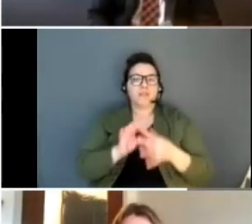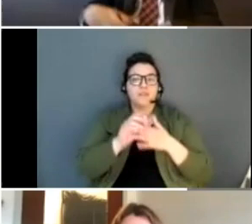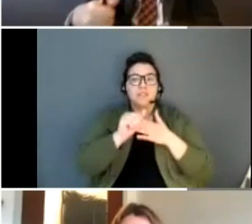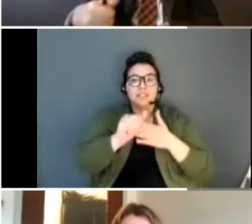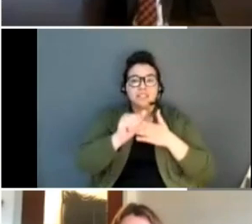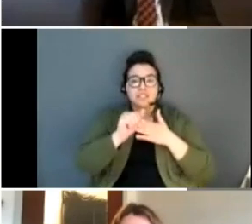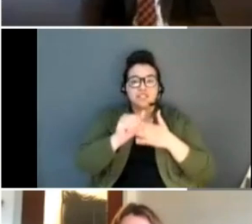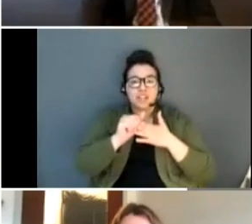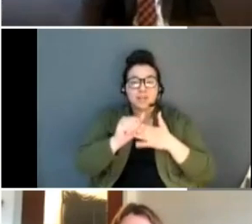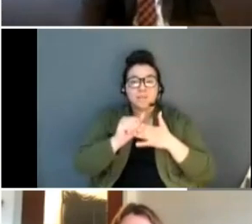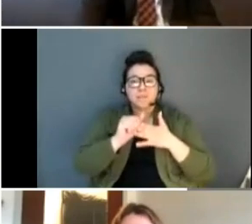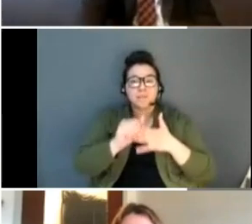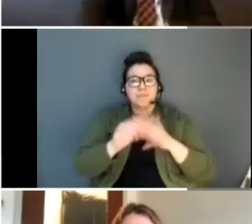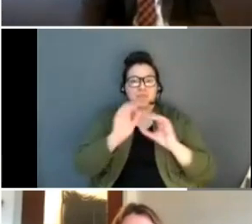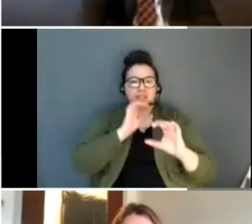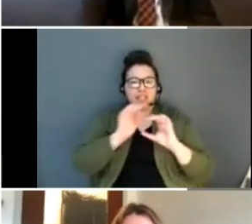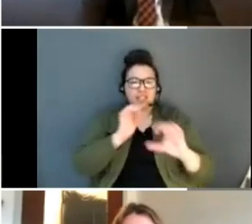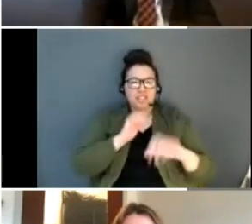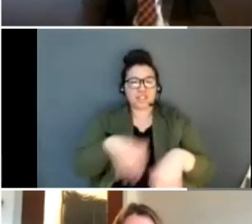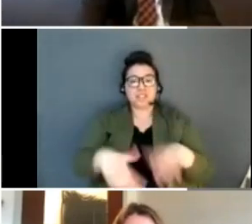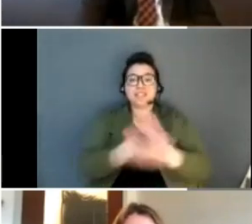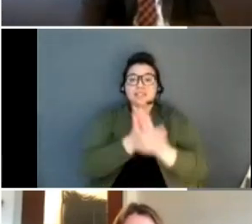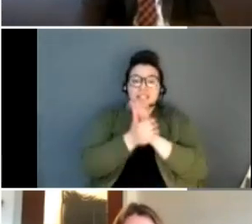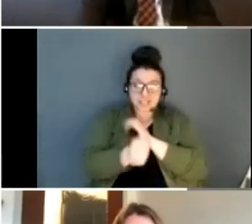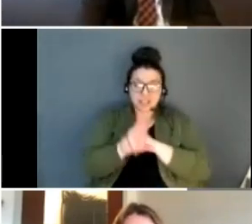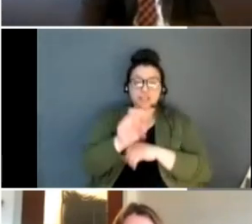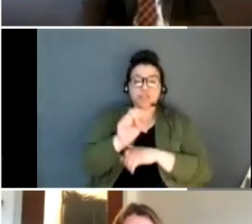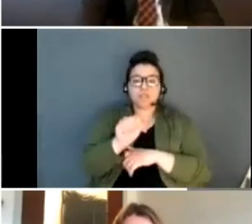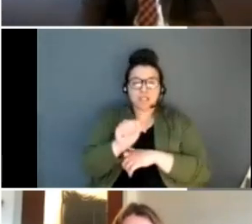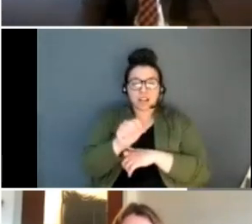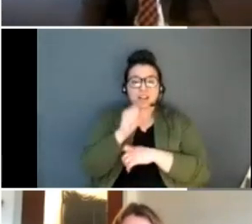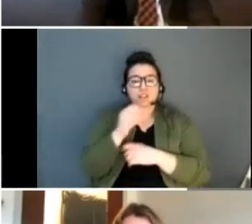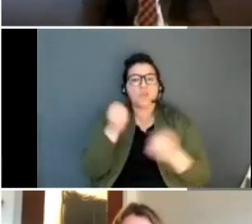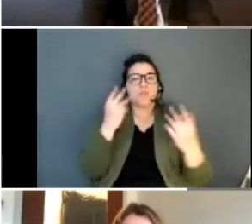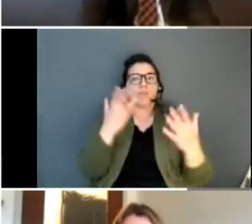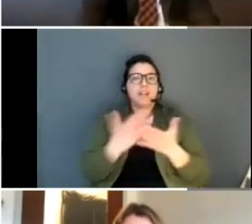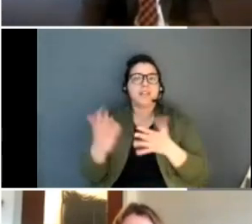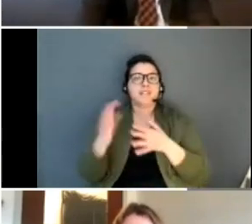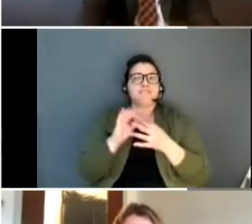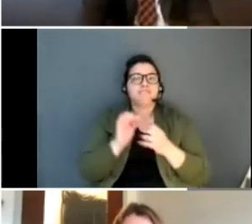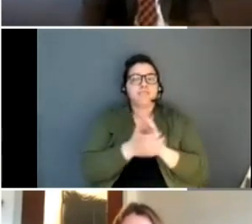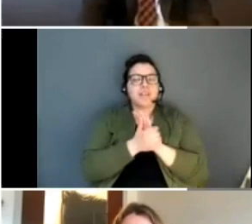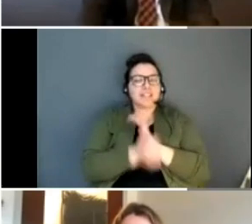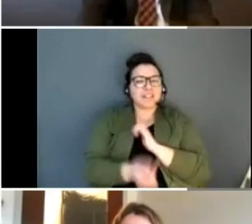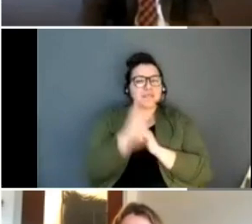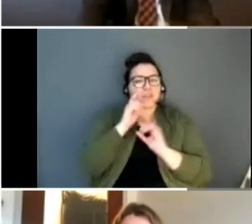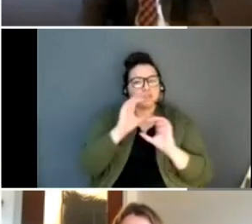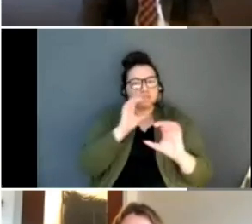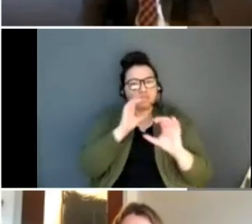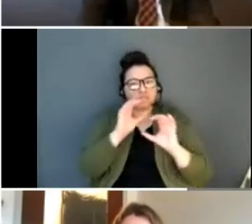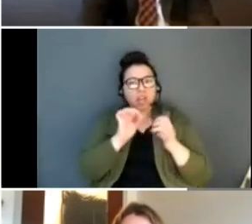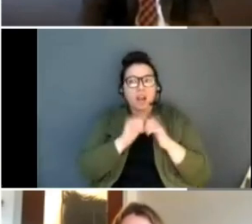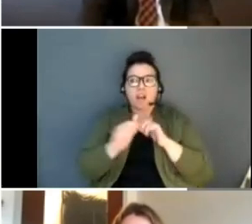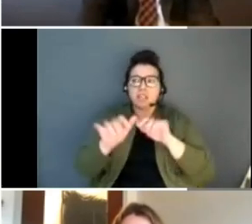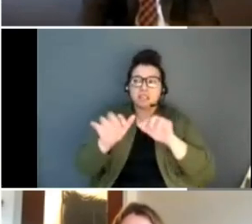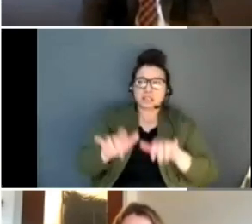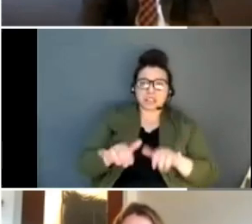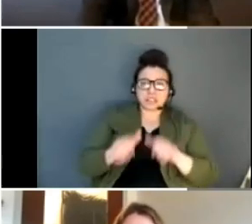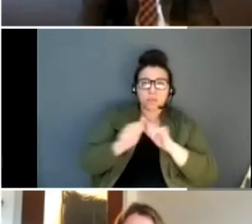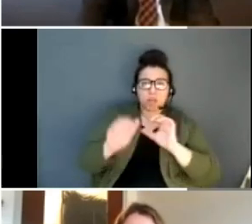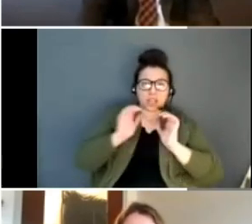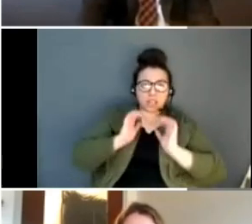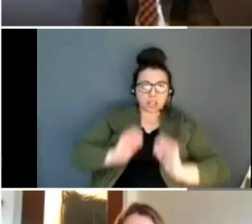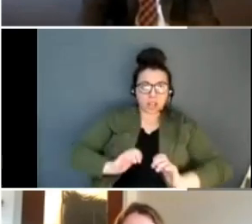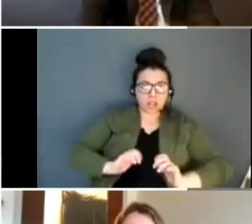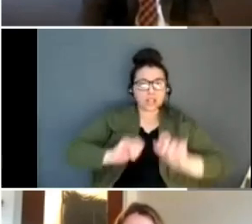here, Skills USA. So we do a lot of communication skills for managers and team leaders, writing to clients, writing to your own team